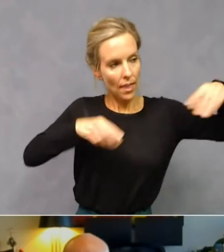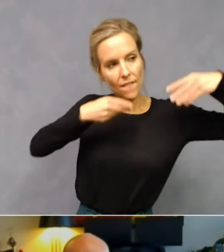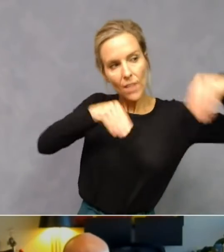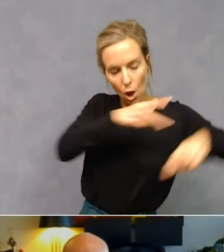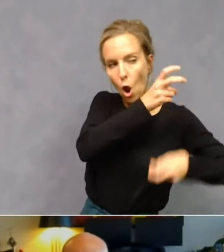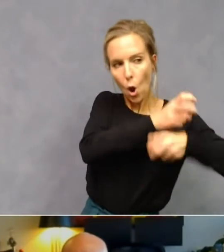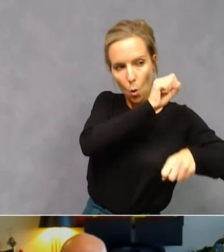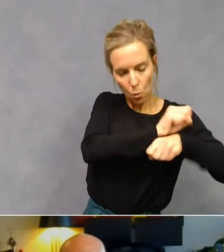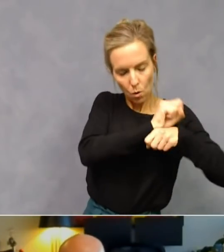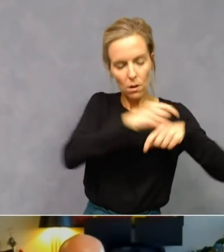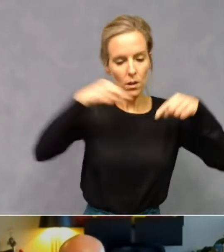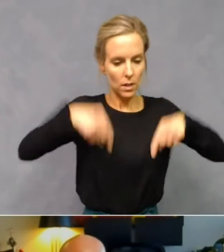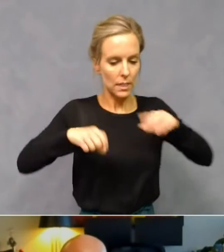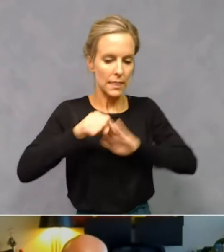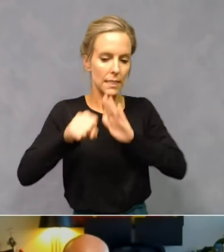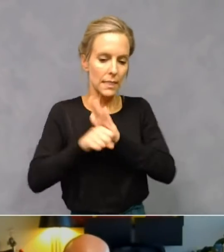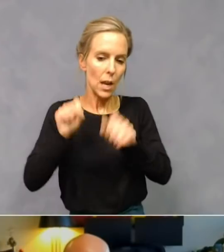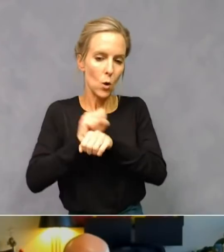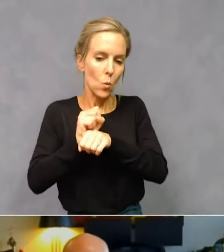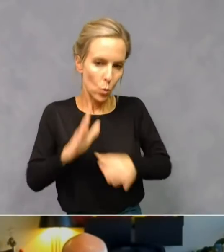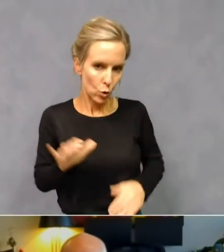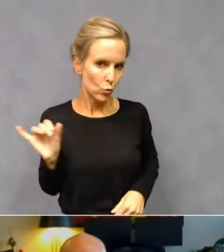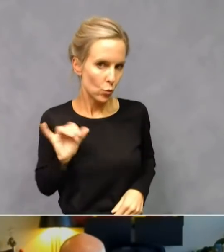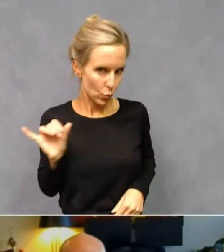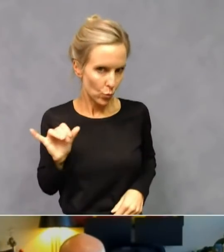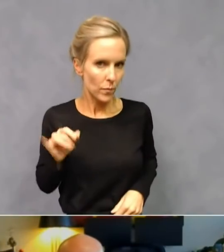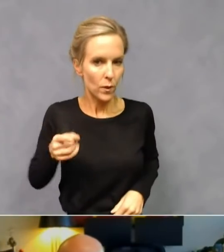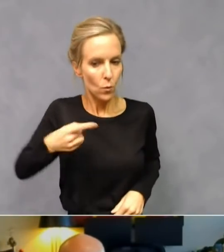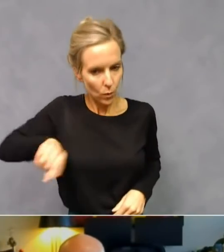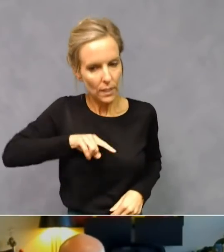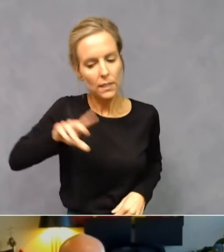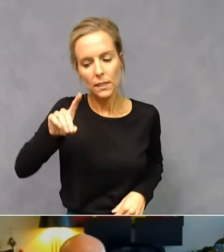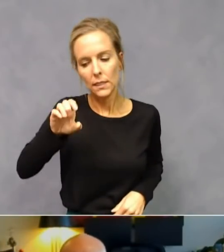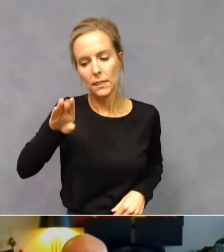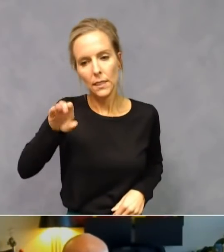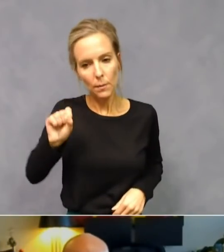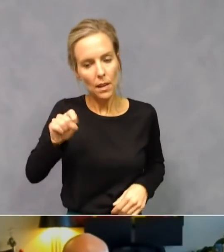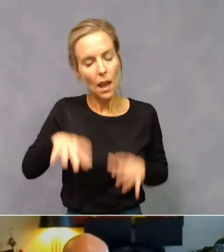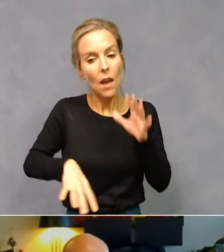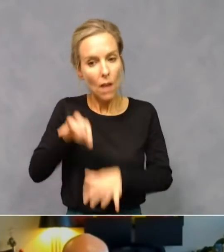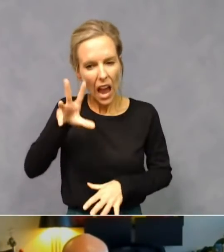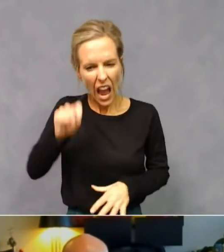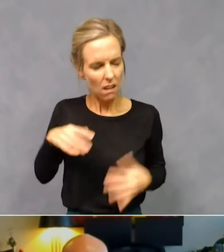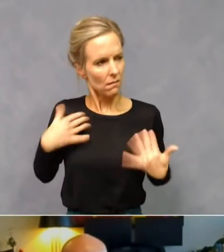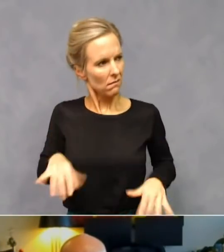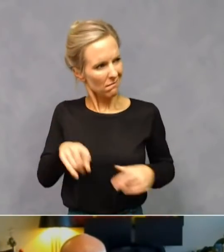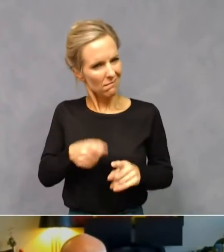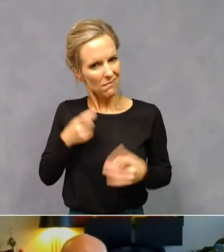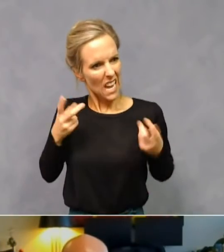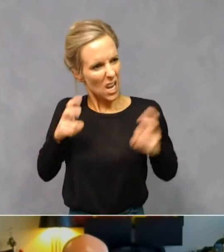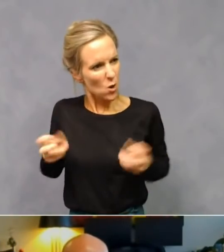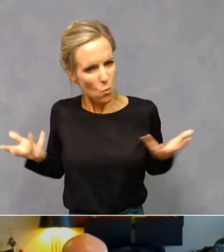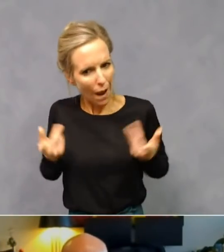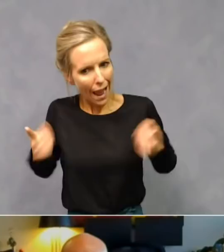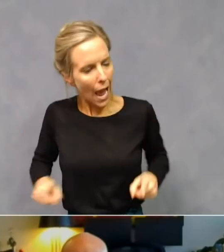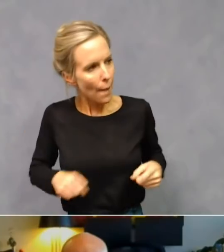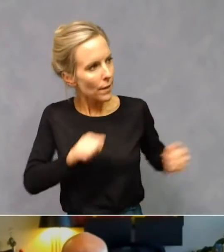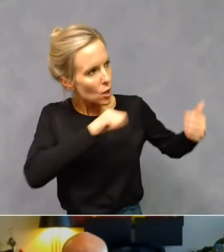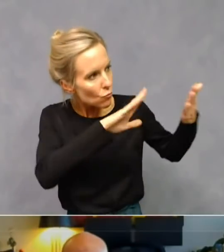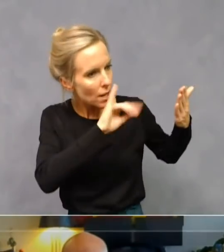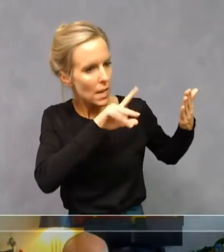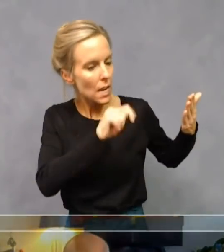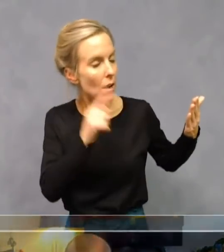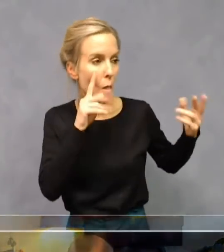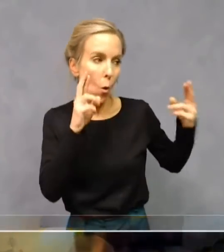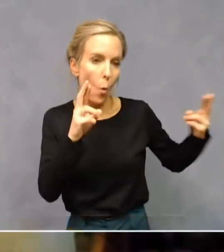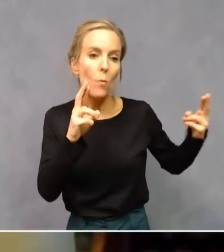the state workers who we in DCBS found out that there was an issue and addressed it, and hopefully have made